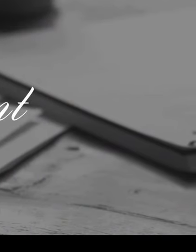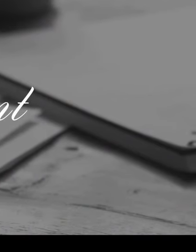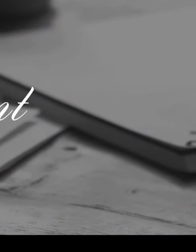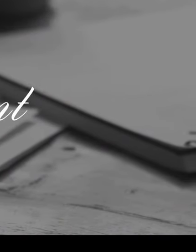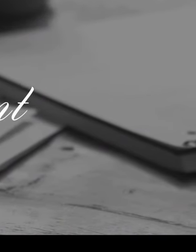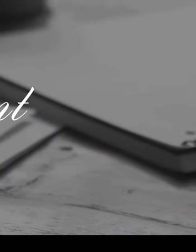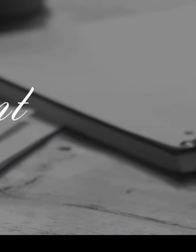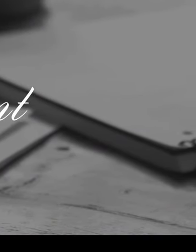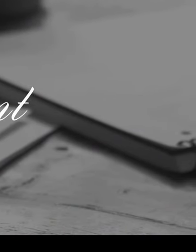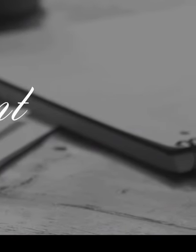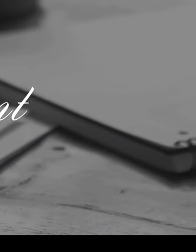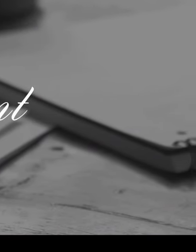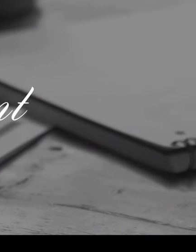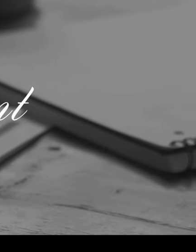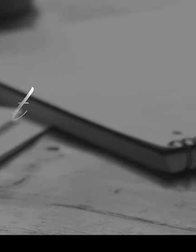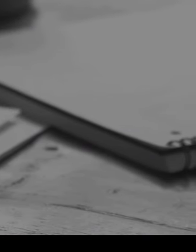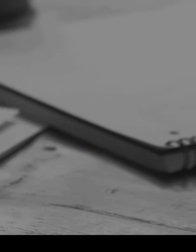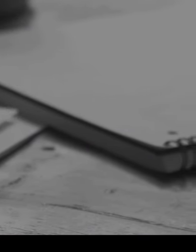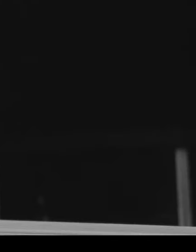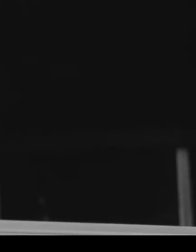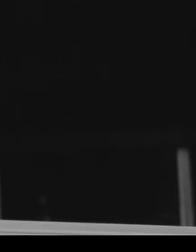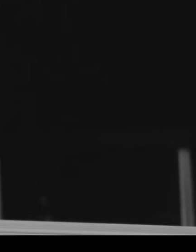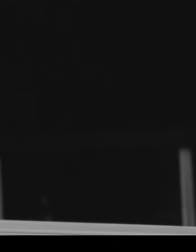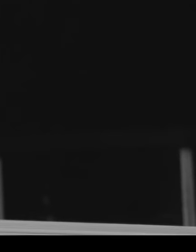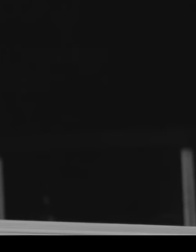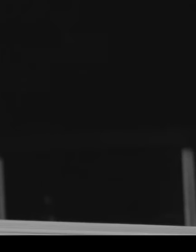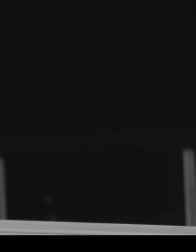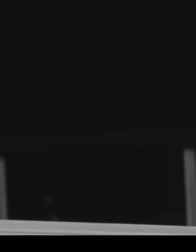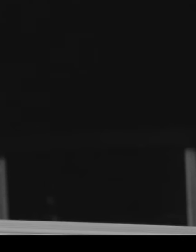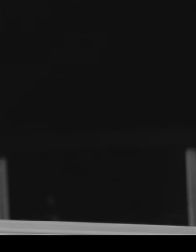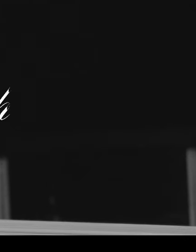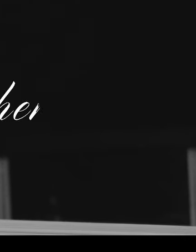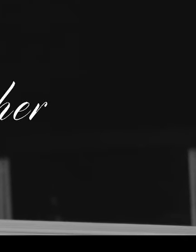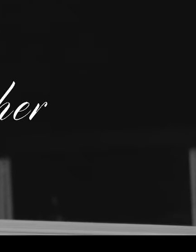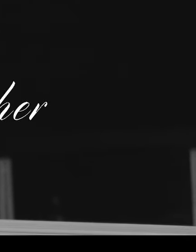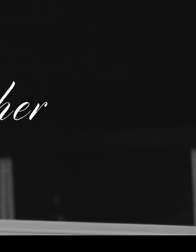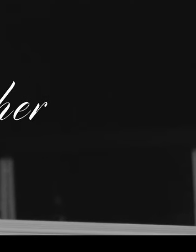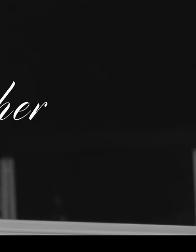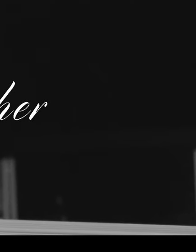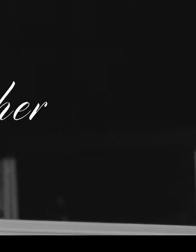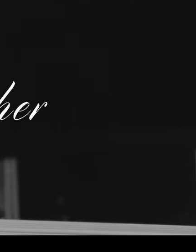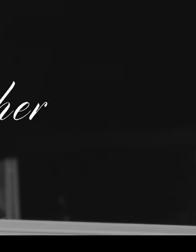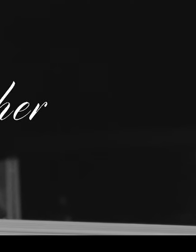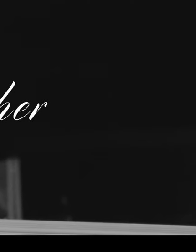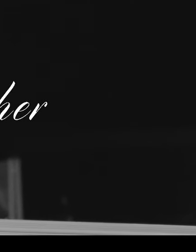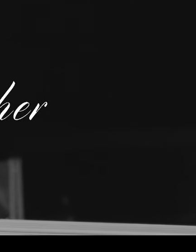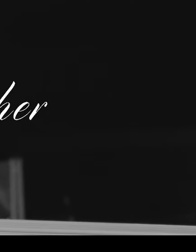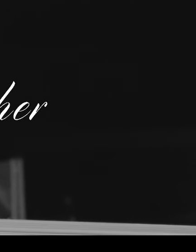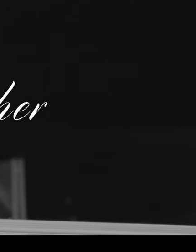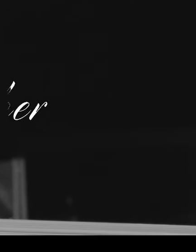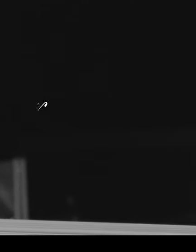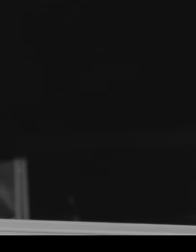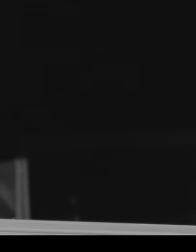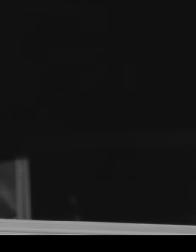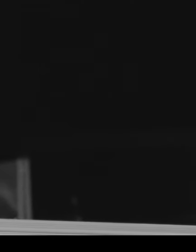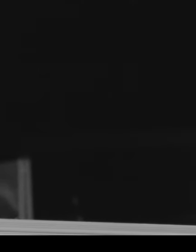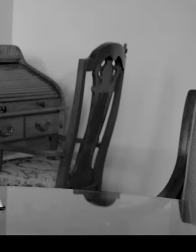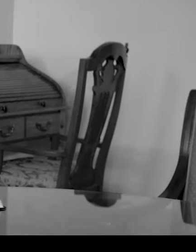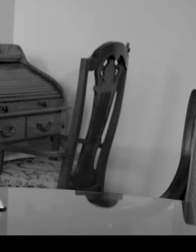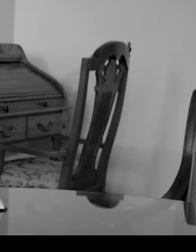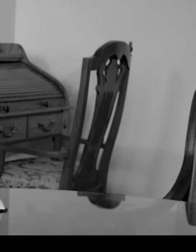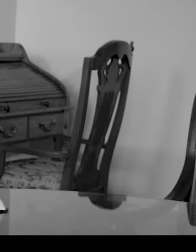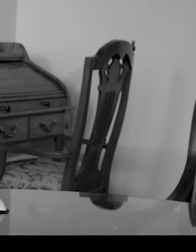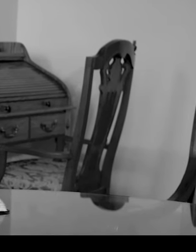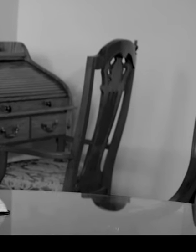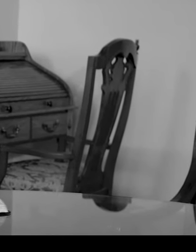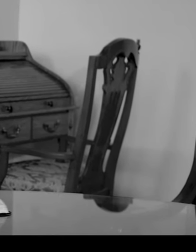Our communities are in need of great leaders. Most of the time,